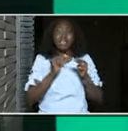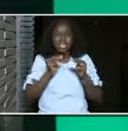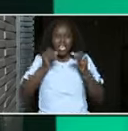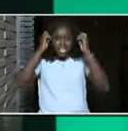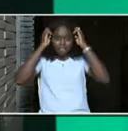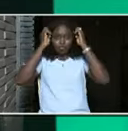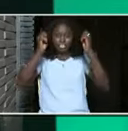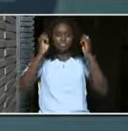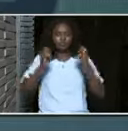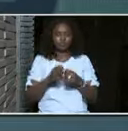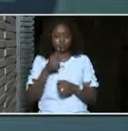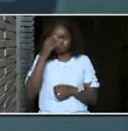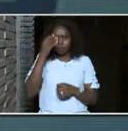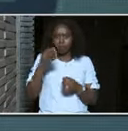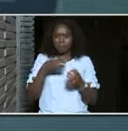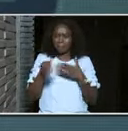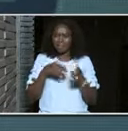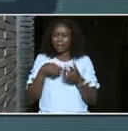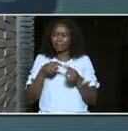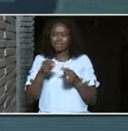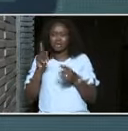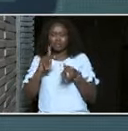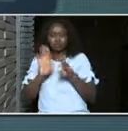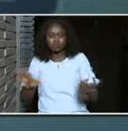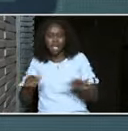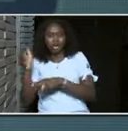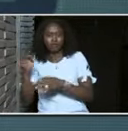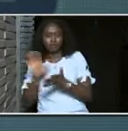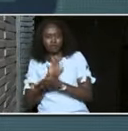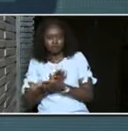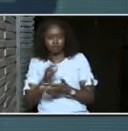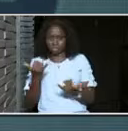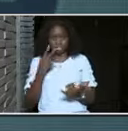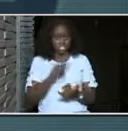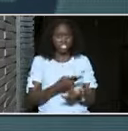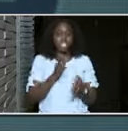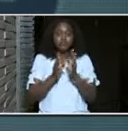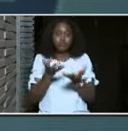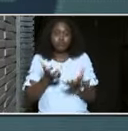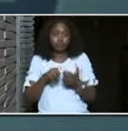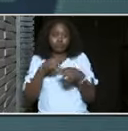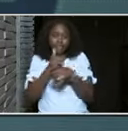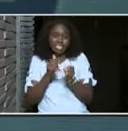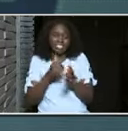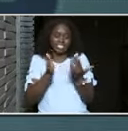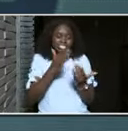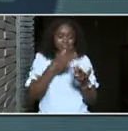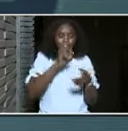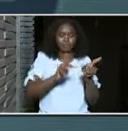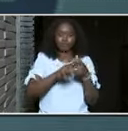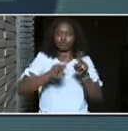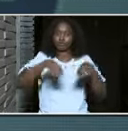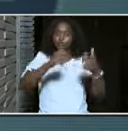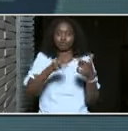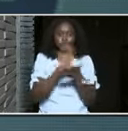children all over Nigeria and all of that. So if you make it easier for people to want to attend school, if the education infrastructure